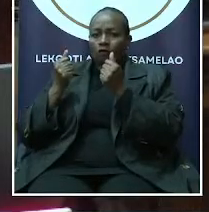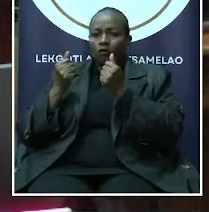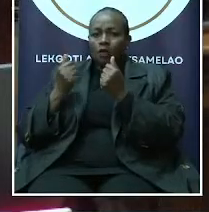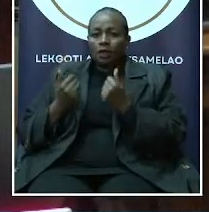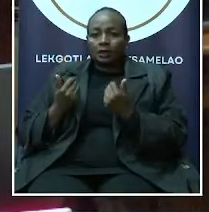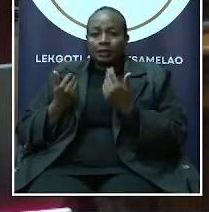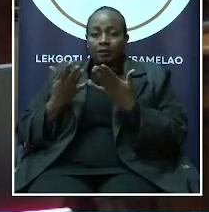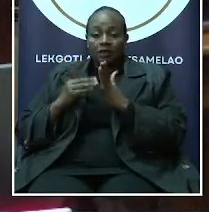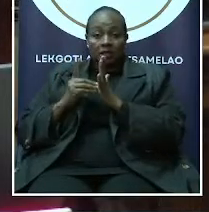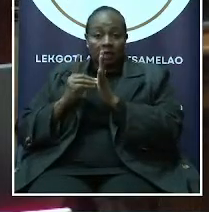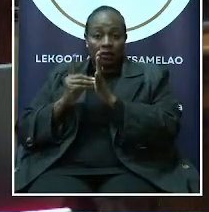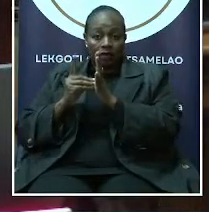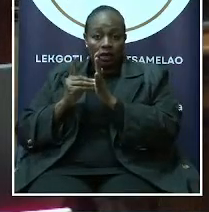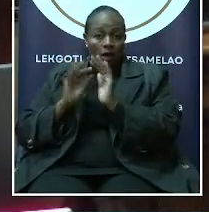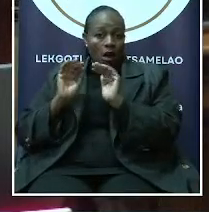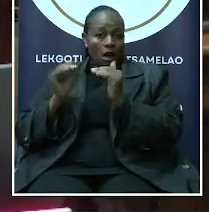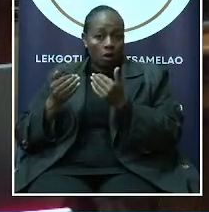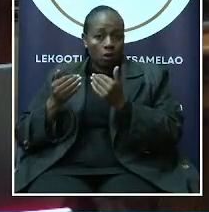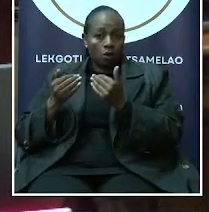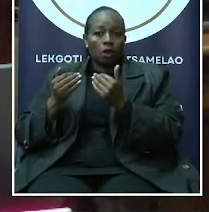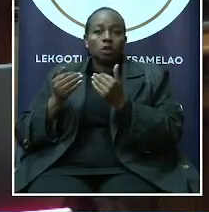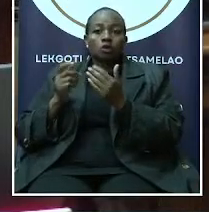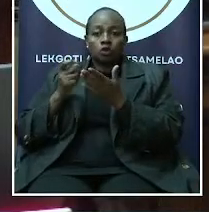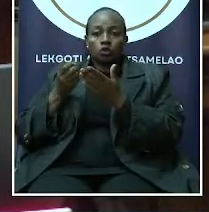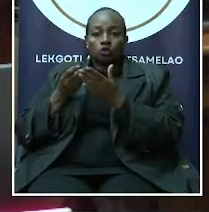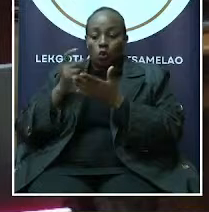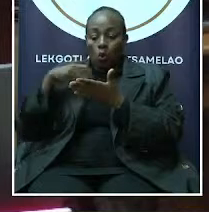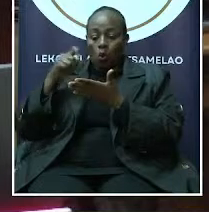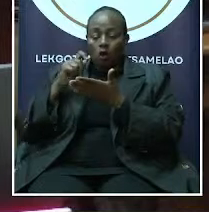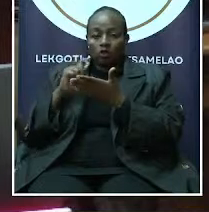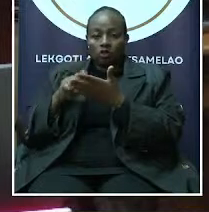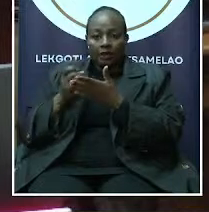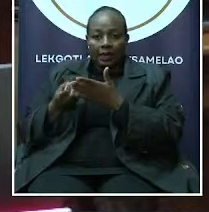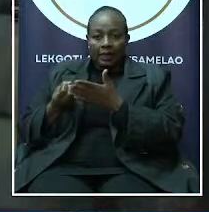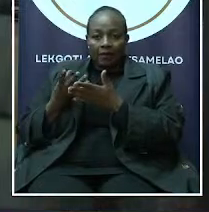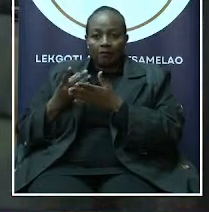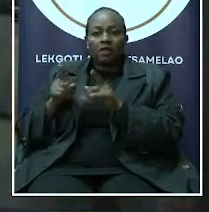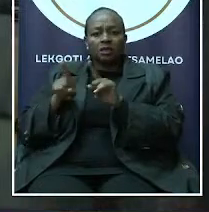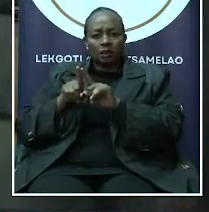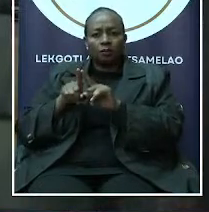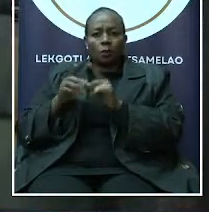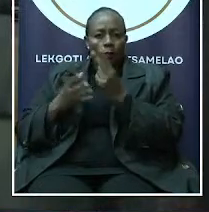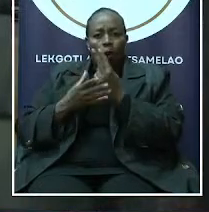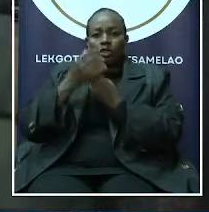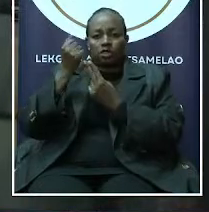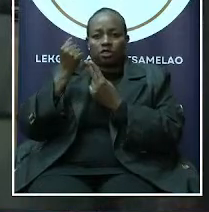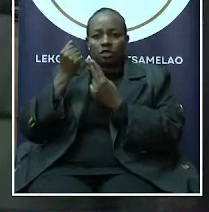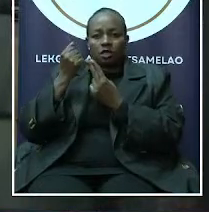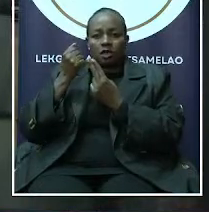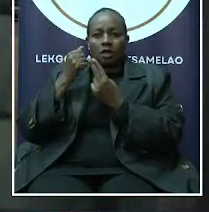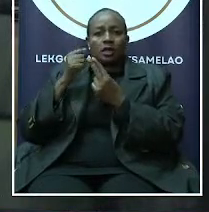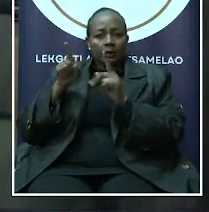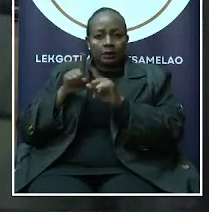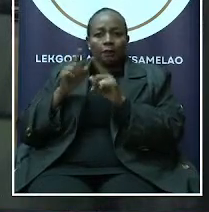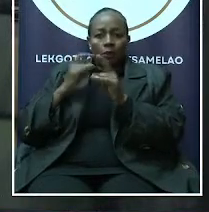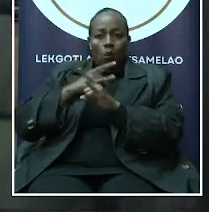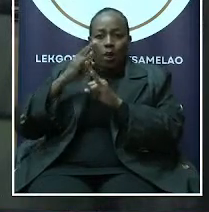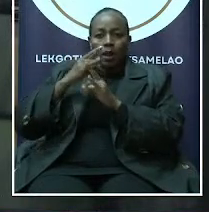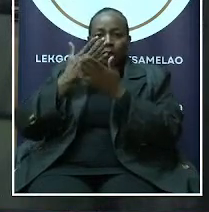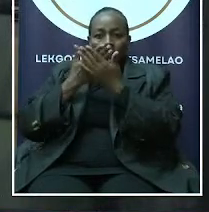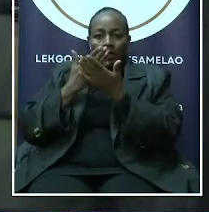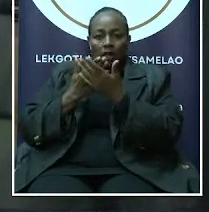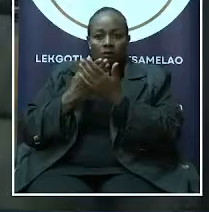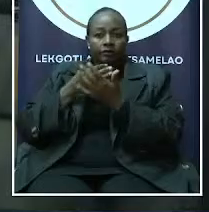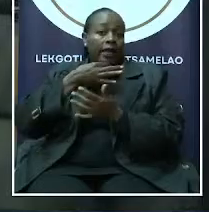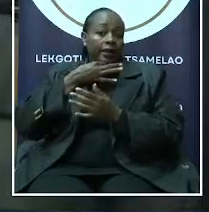issues through being contracted, then it could really be a 2-in-1. We would be killing 2 birds with 1 stone, as English